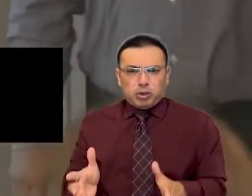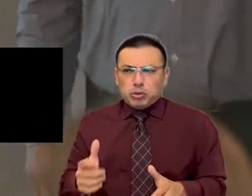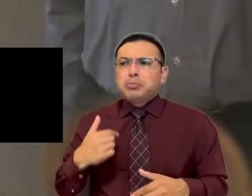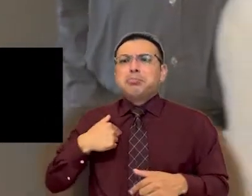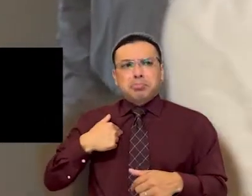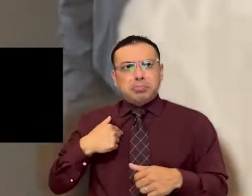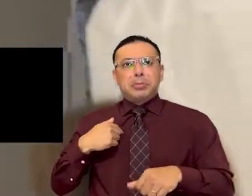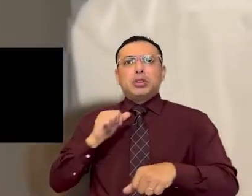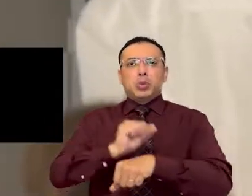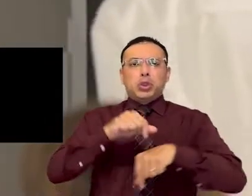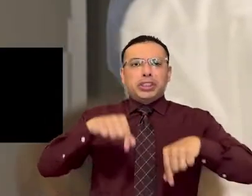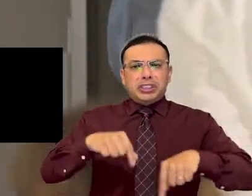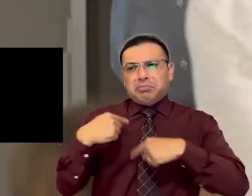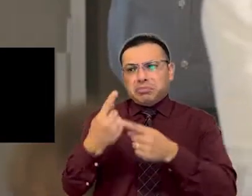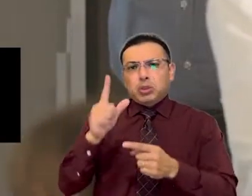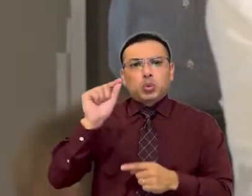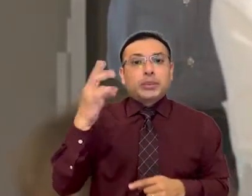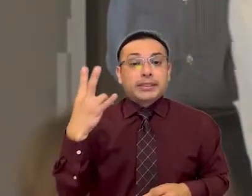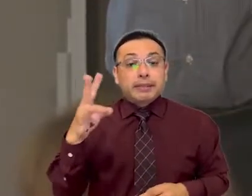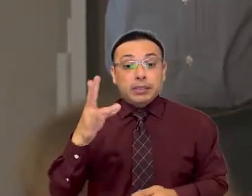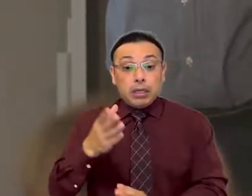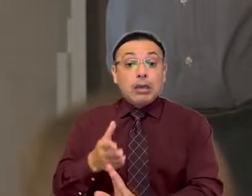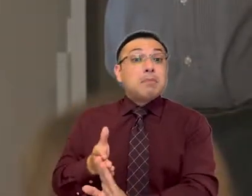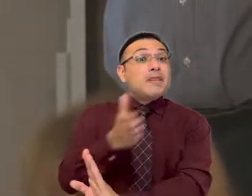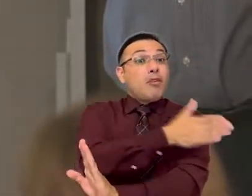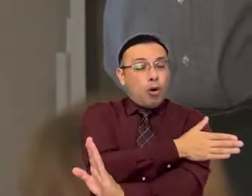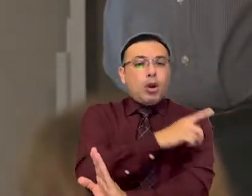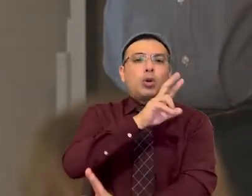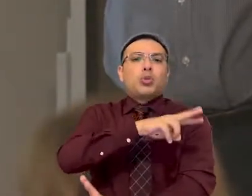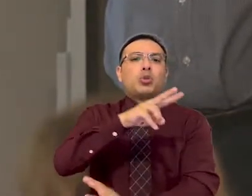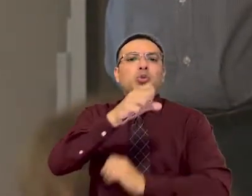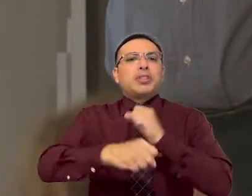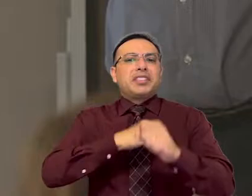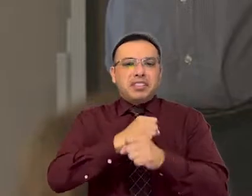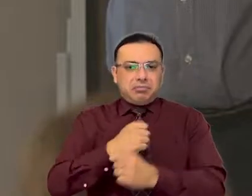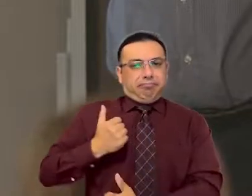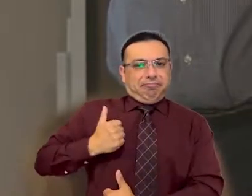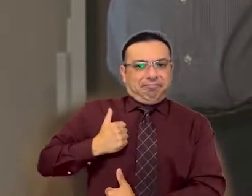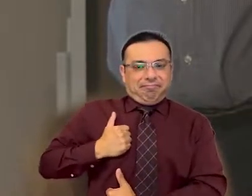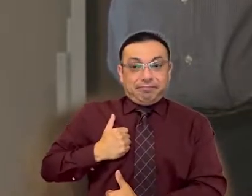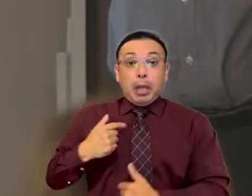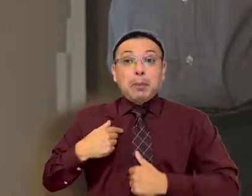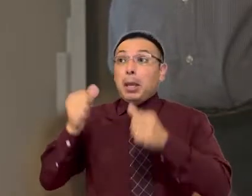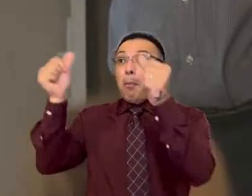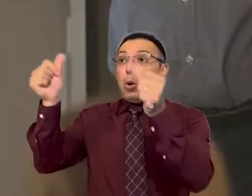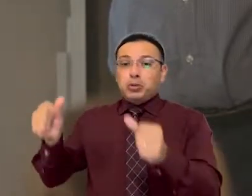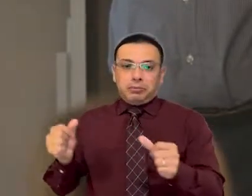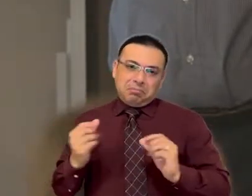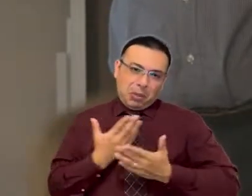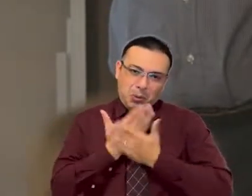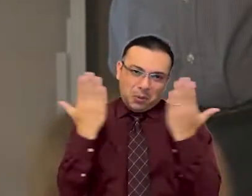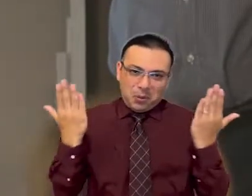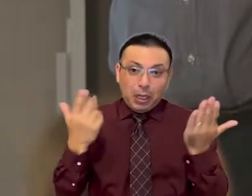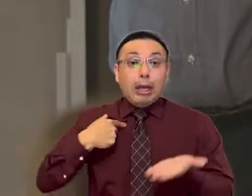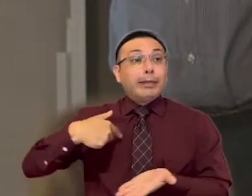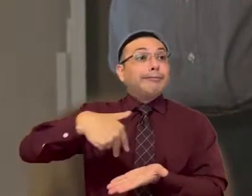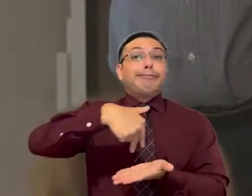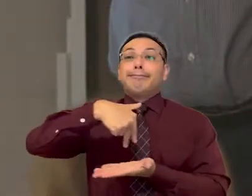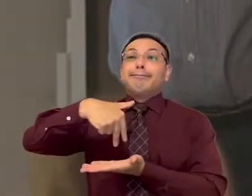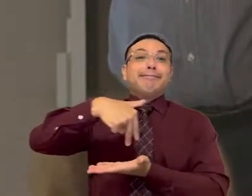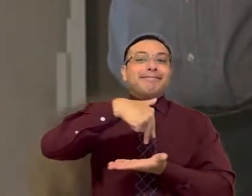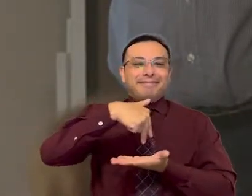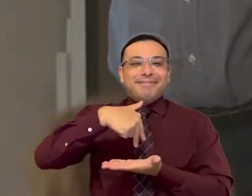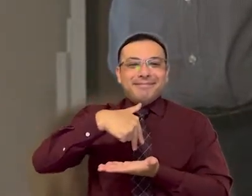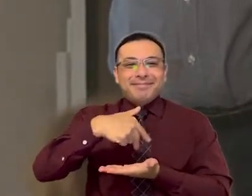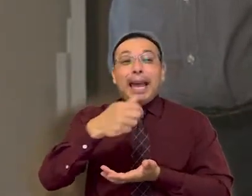since 2017, and prior to that, 22 years in the military. I don't have a poster to stand by, so I'll be standing around here. If you have